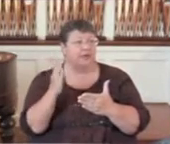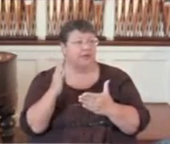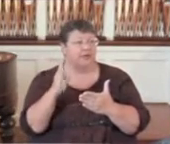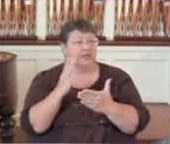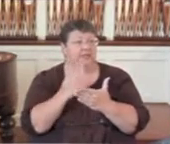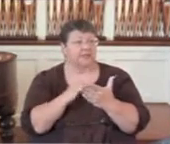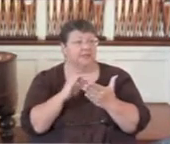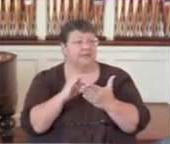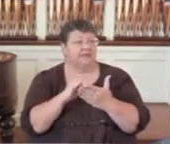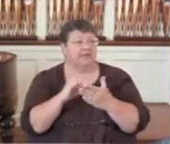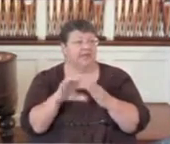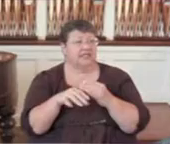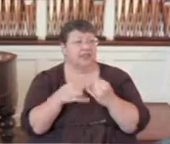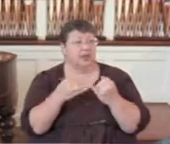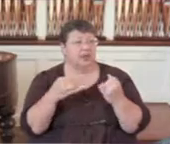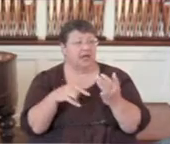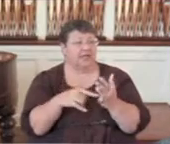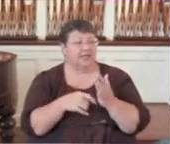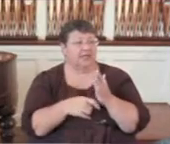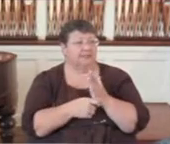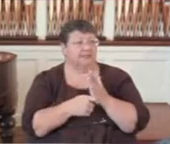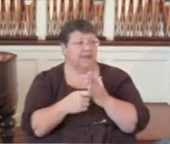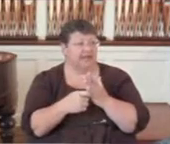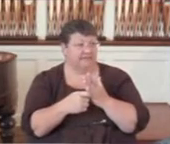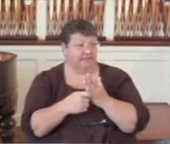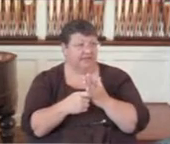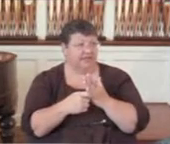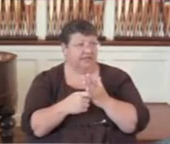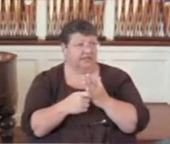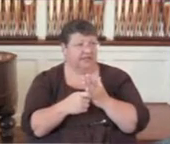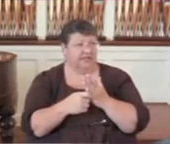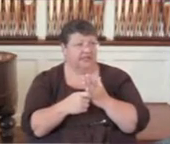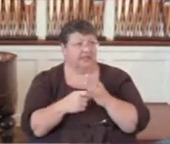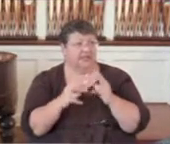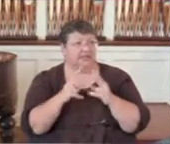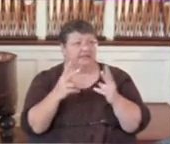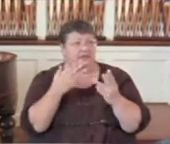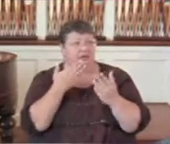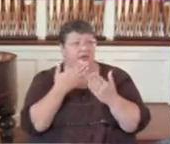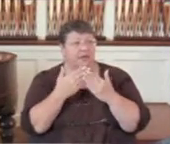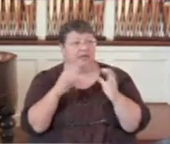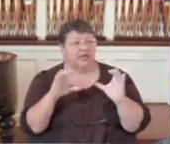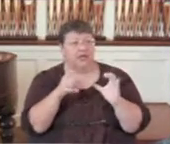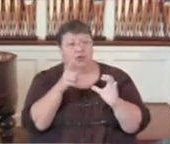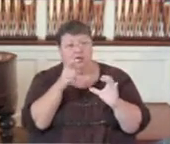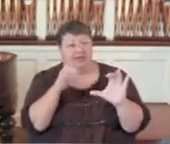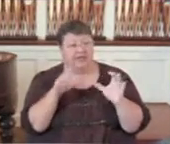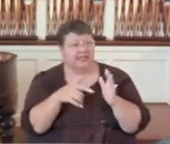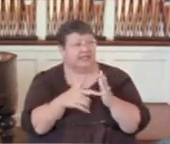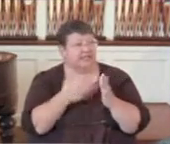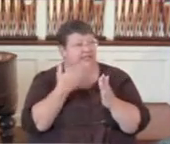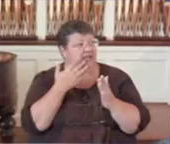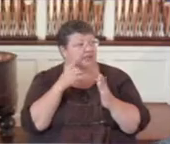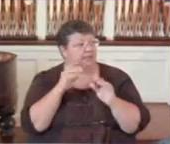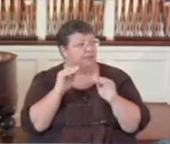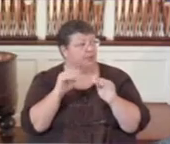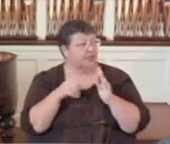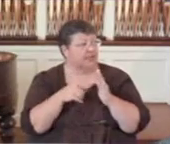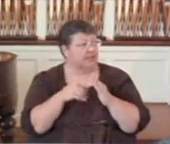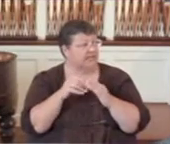that is outlined in this pamphlet that was very well done. Whoever did this, thank you for putting this